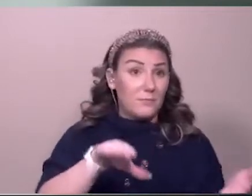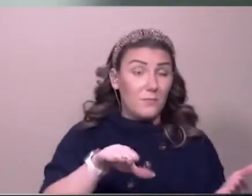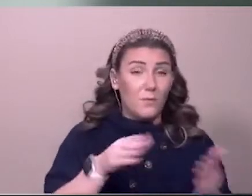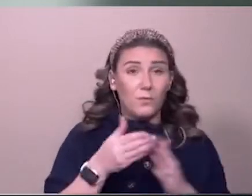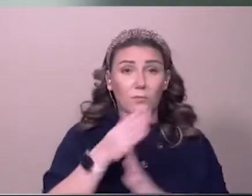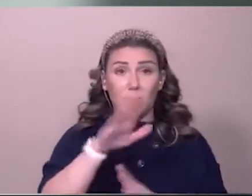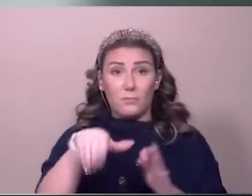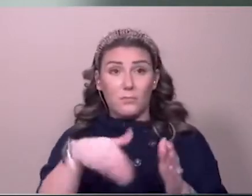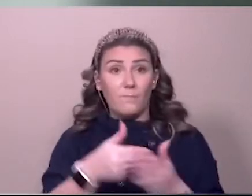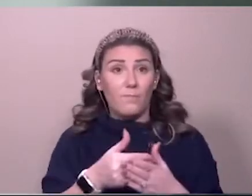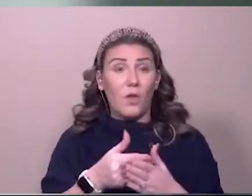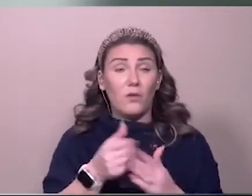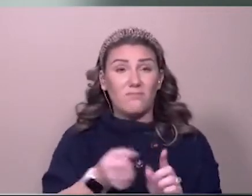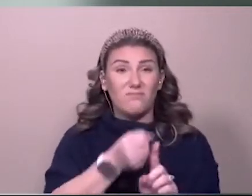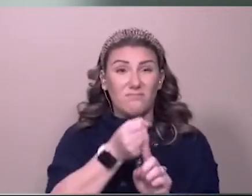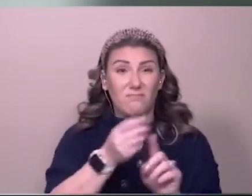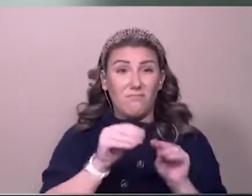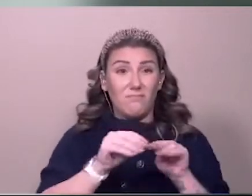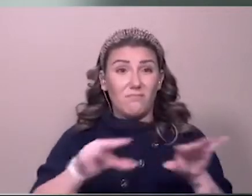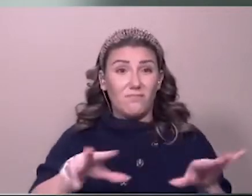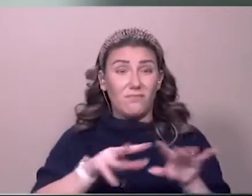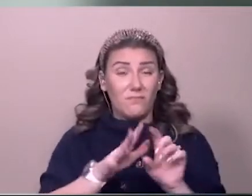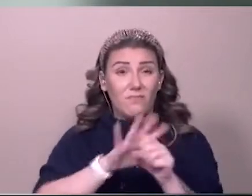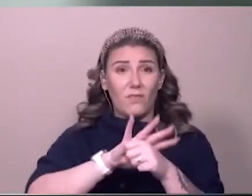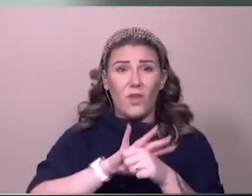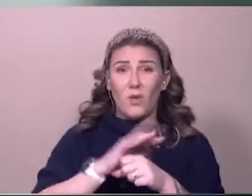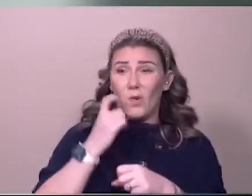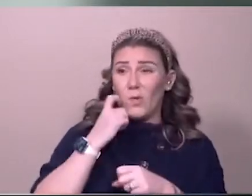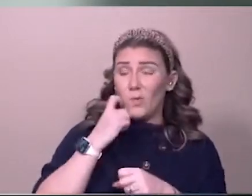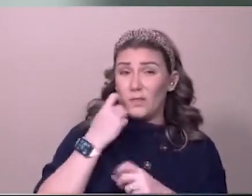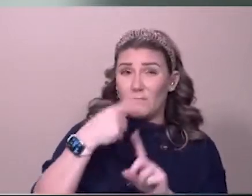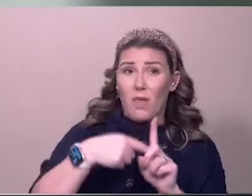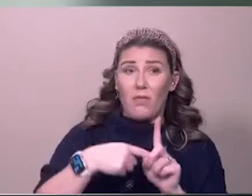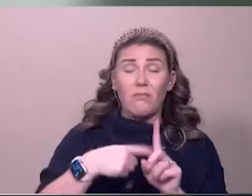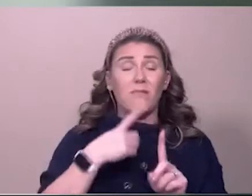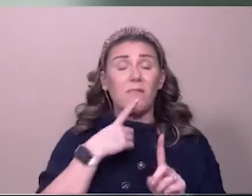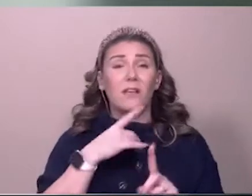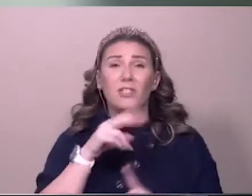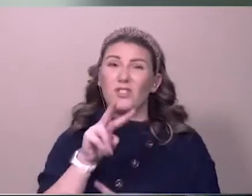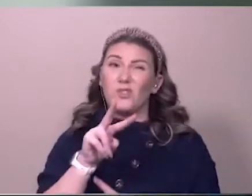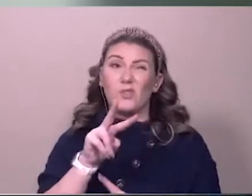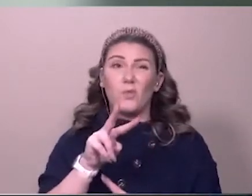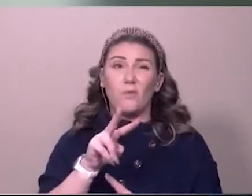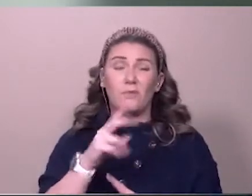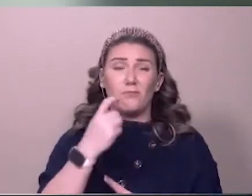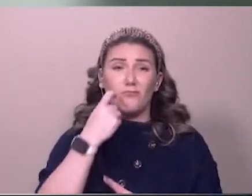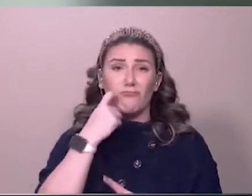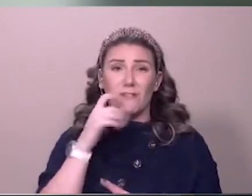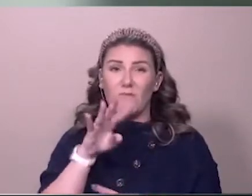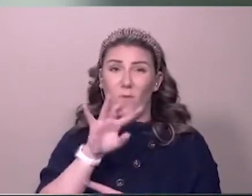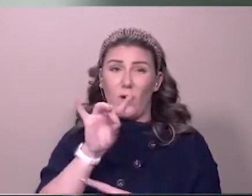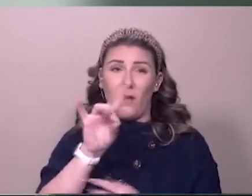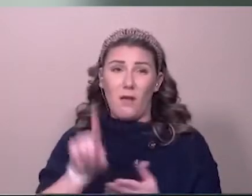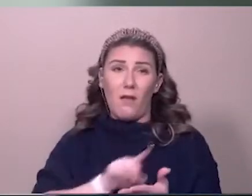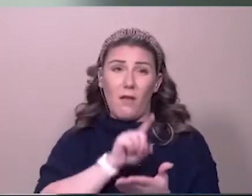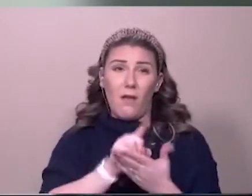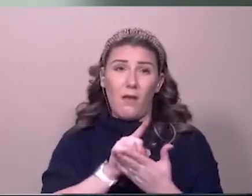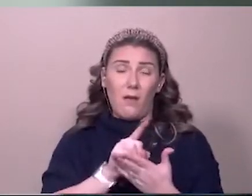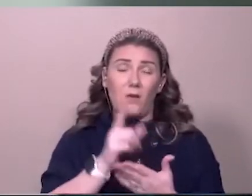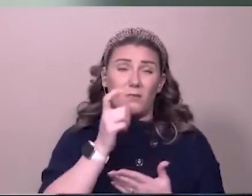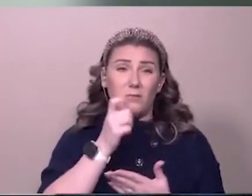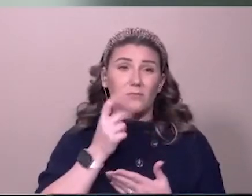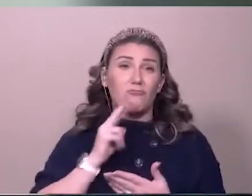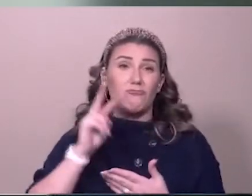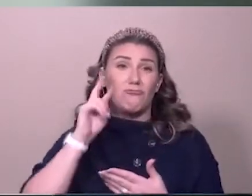the pandemic in the past month, including 2 in the last 48 hours. And again, our thoughts are with the family, continuing to focus